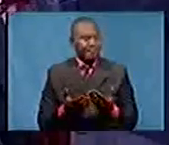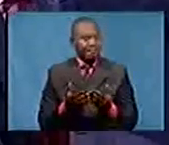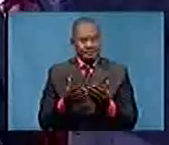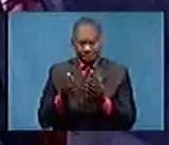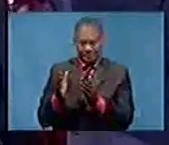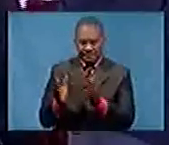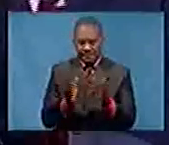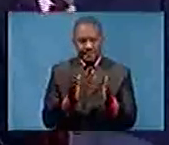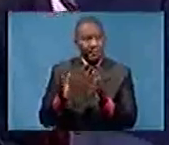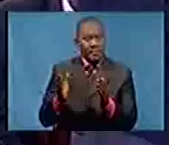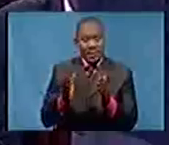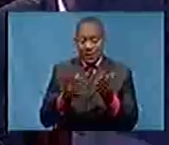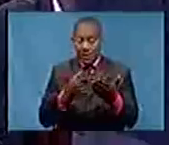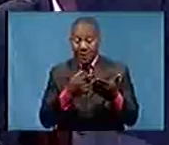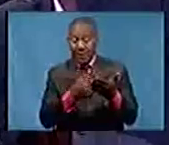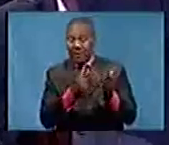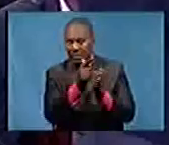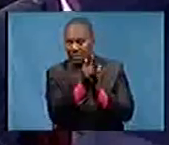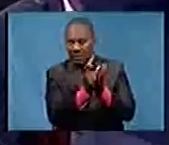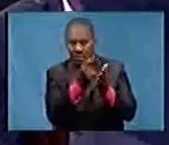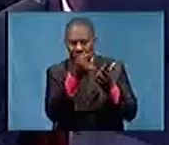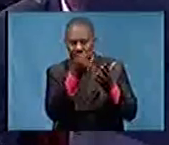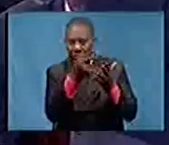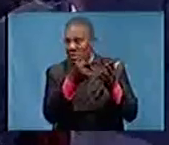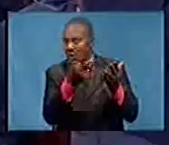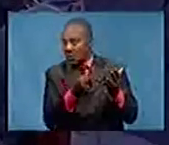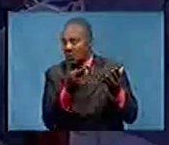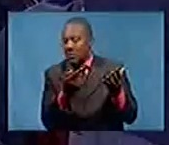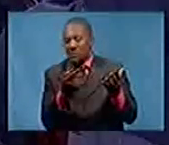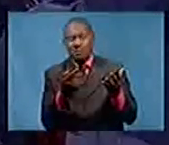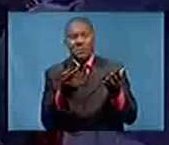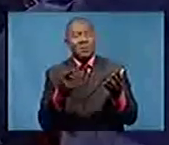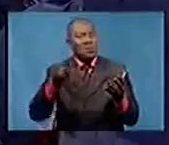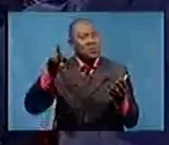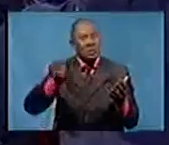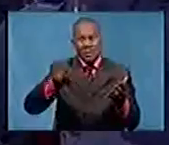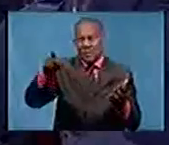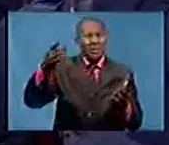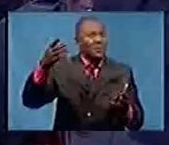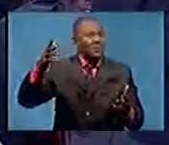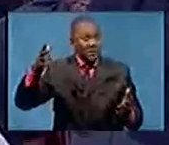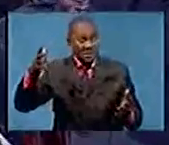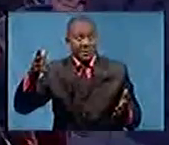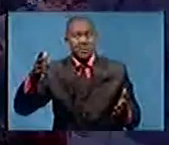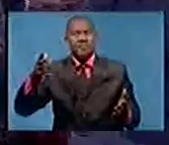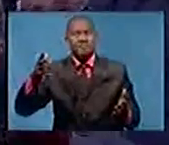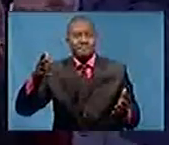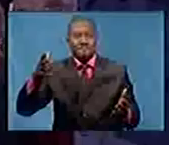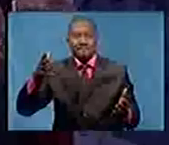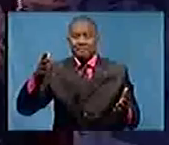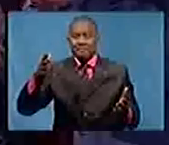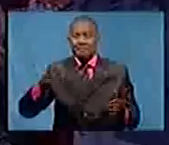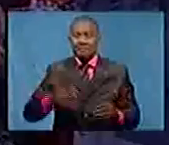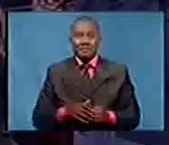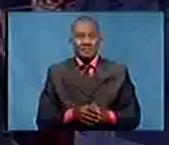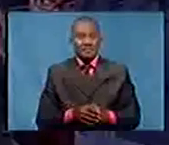being party to the guidelines, was to ensure that he was purging himself of the